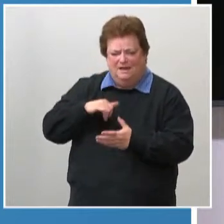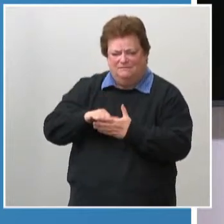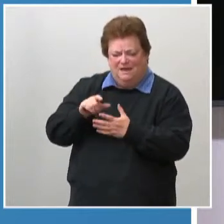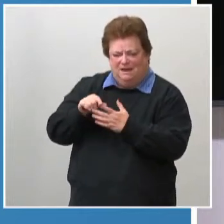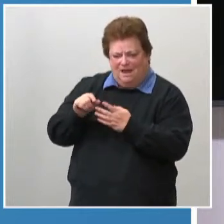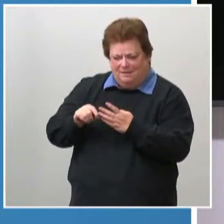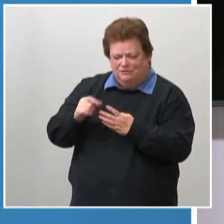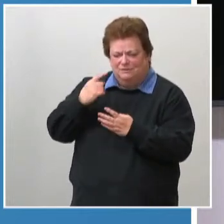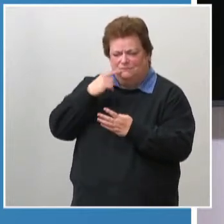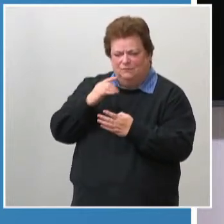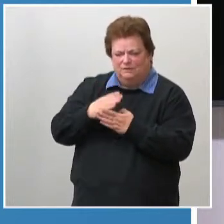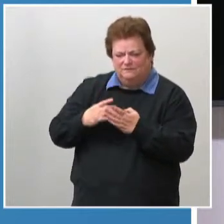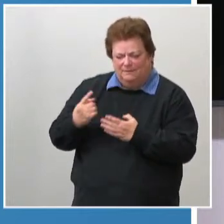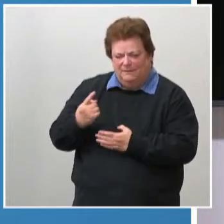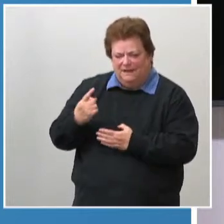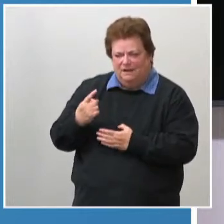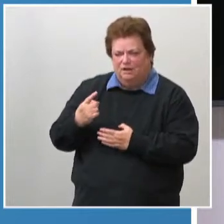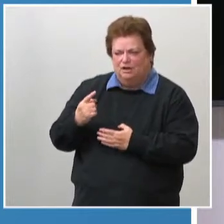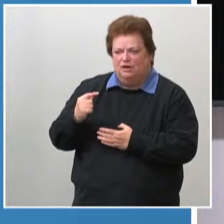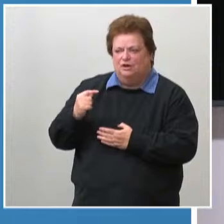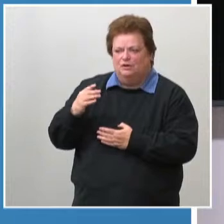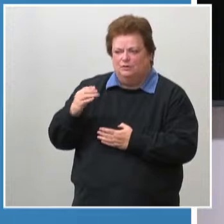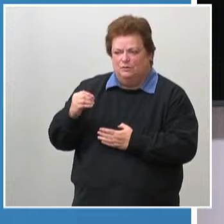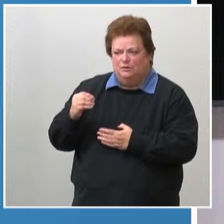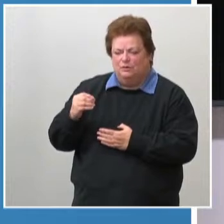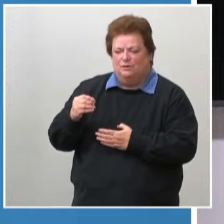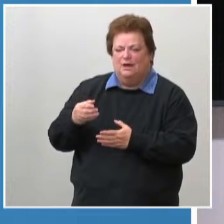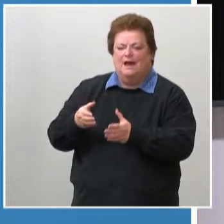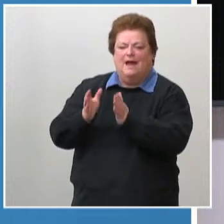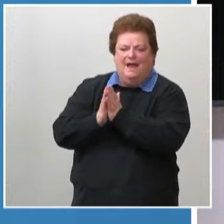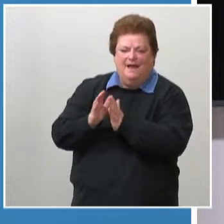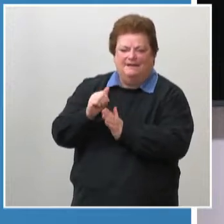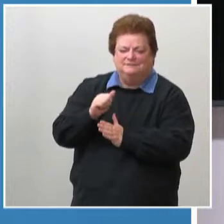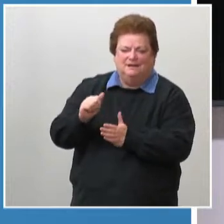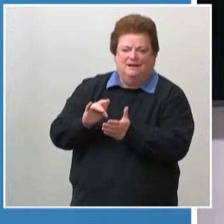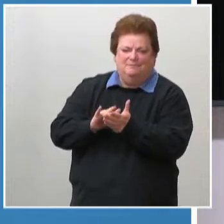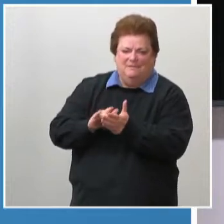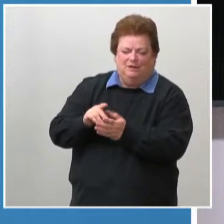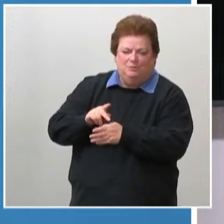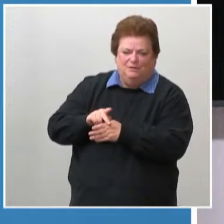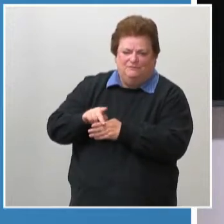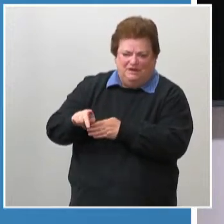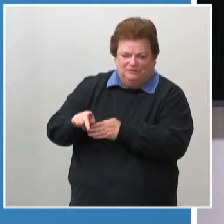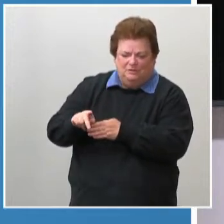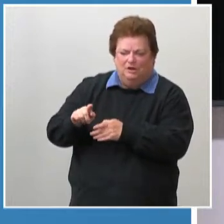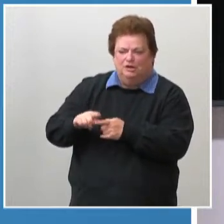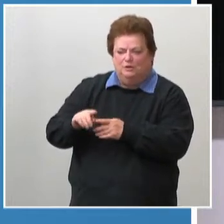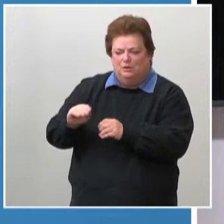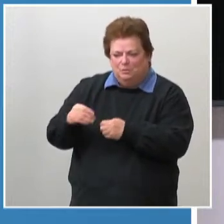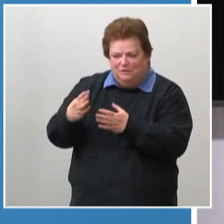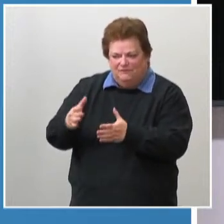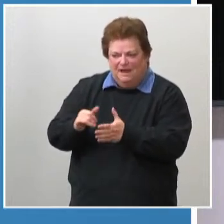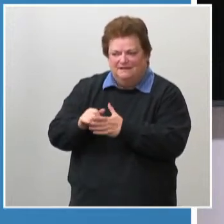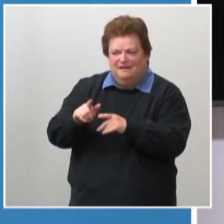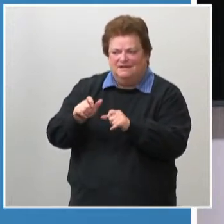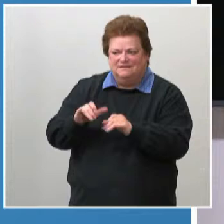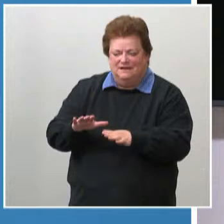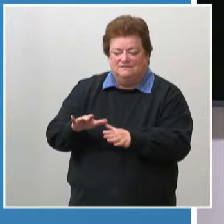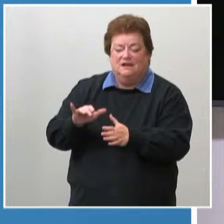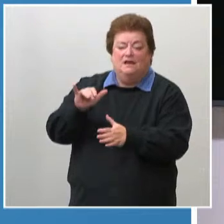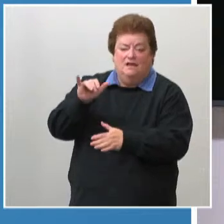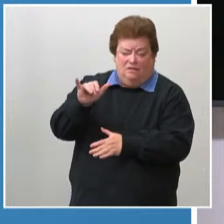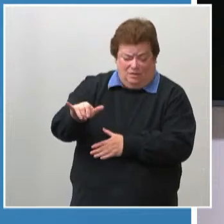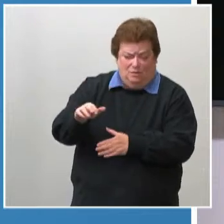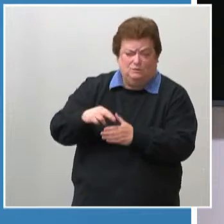for somebody to access to a medical professional that can guide the testing, and those